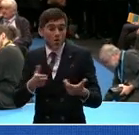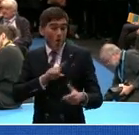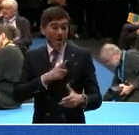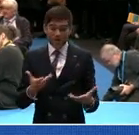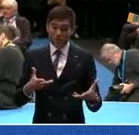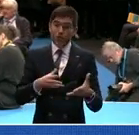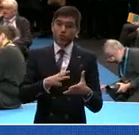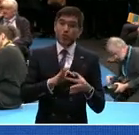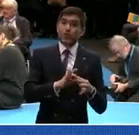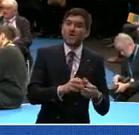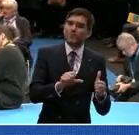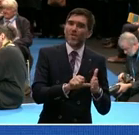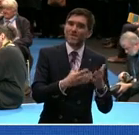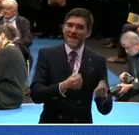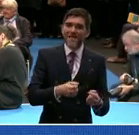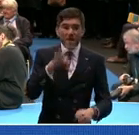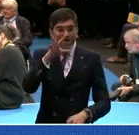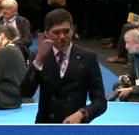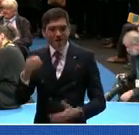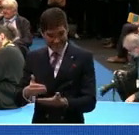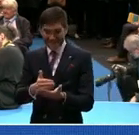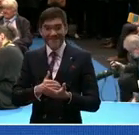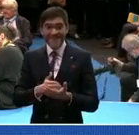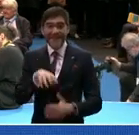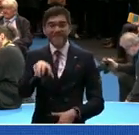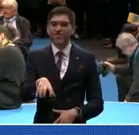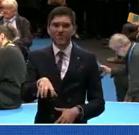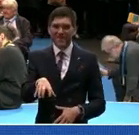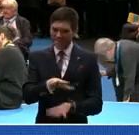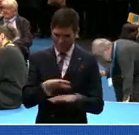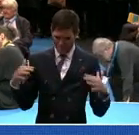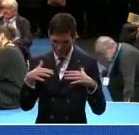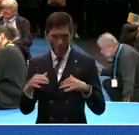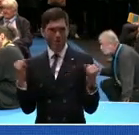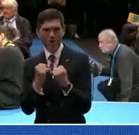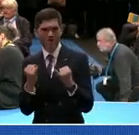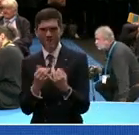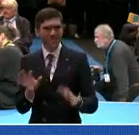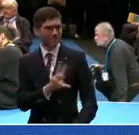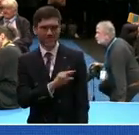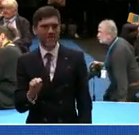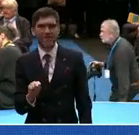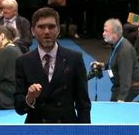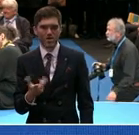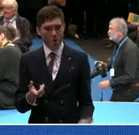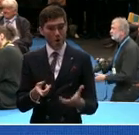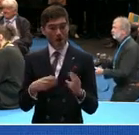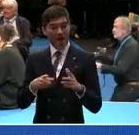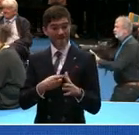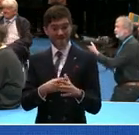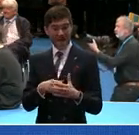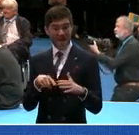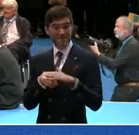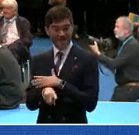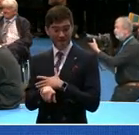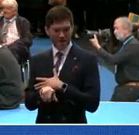France is a safe country, not one riven by war or conflict. There is no reason why any asylum seeker should